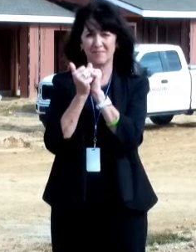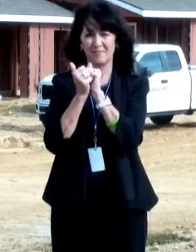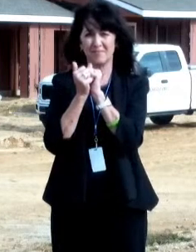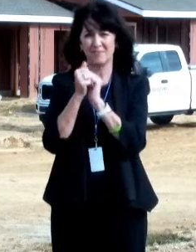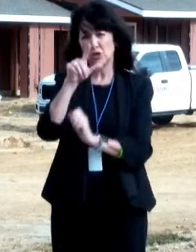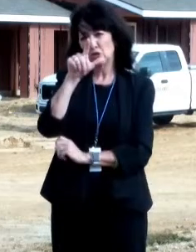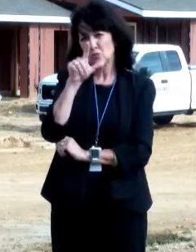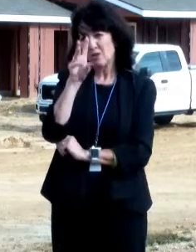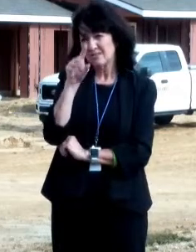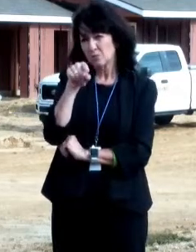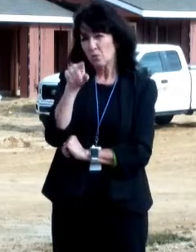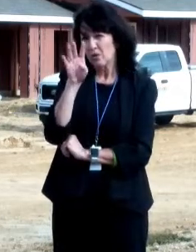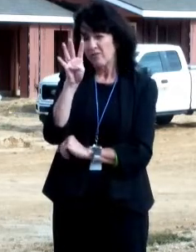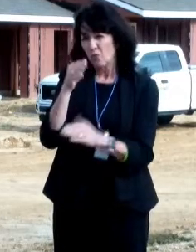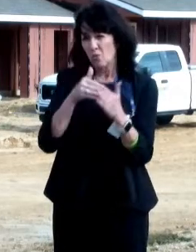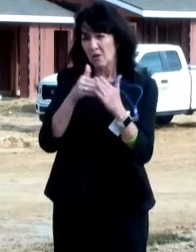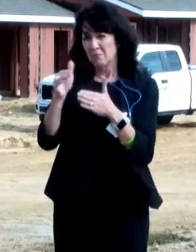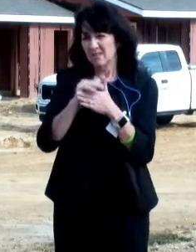$26.4 million.